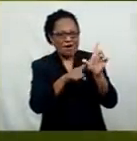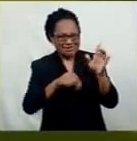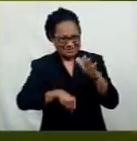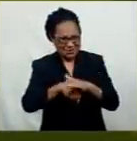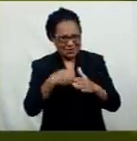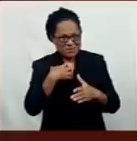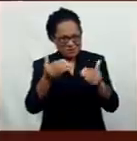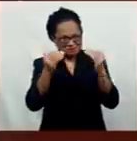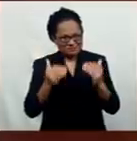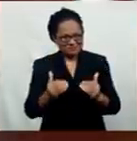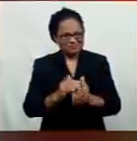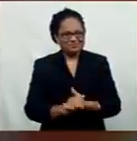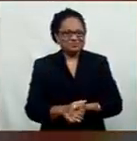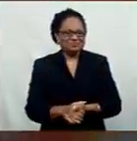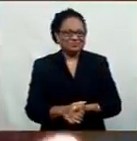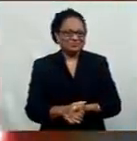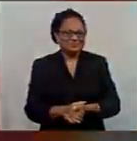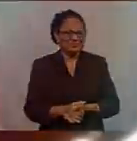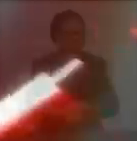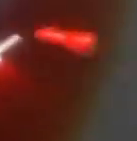coming up.